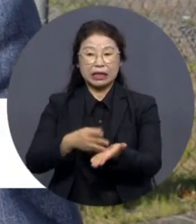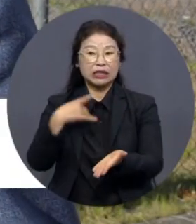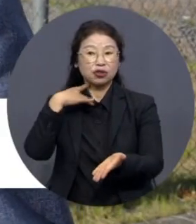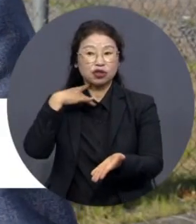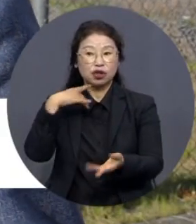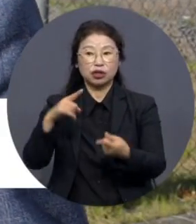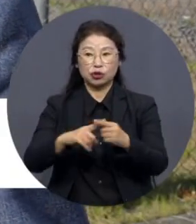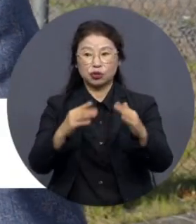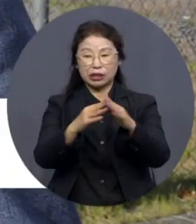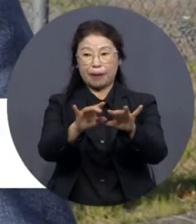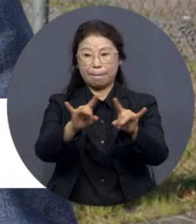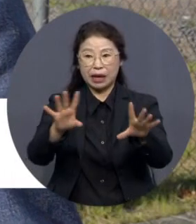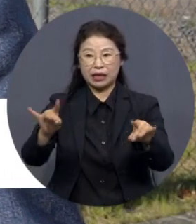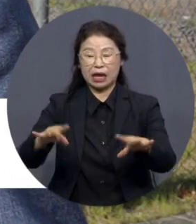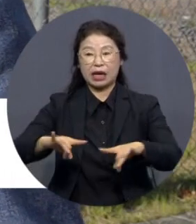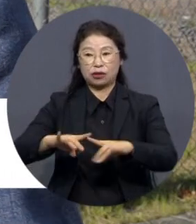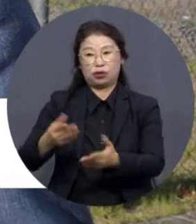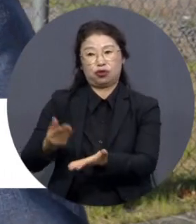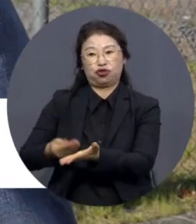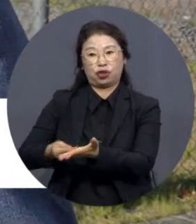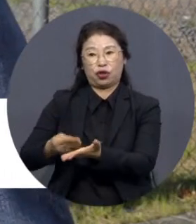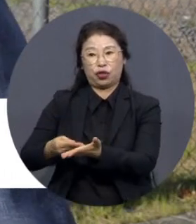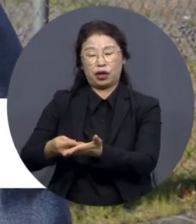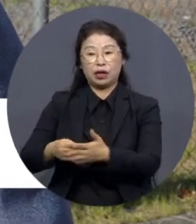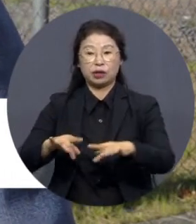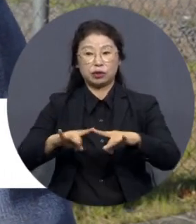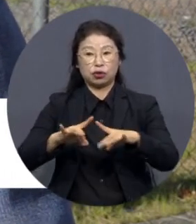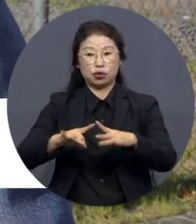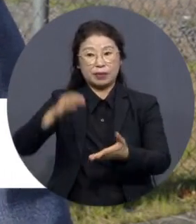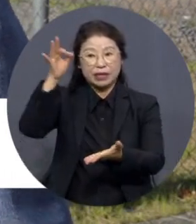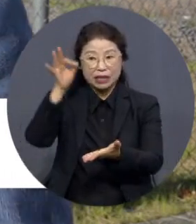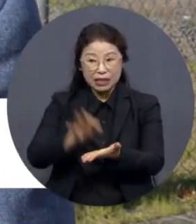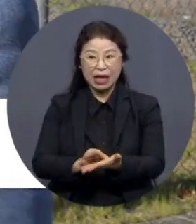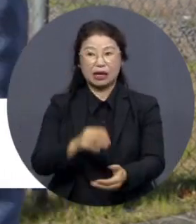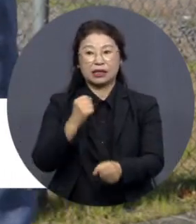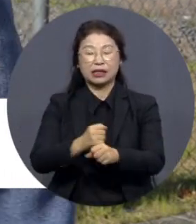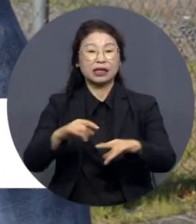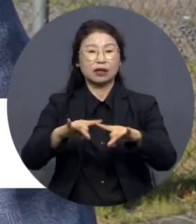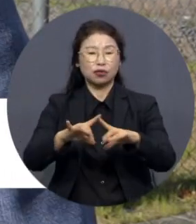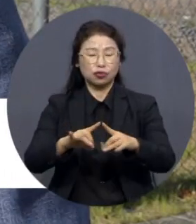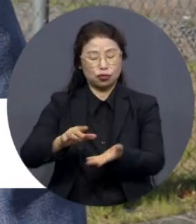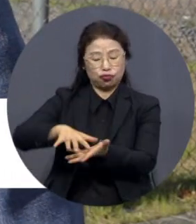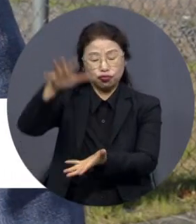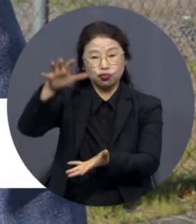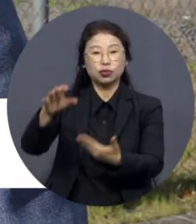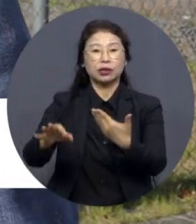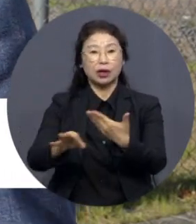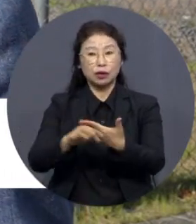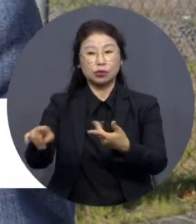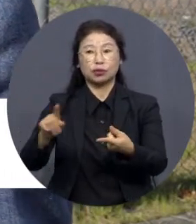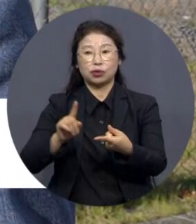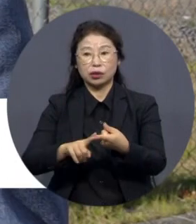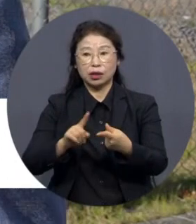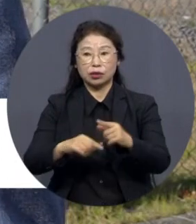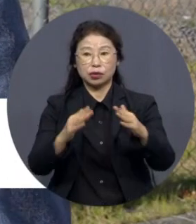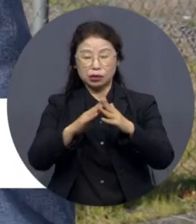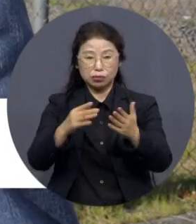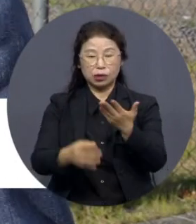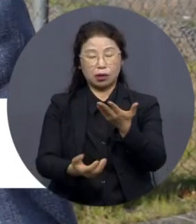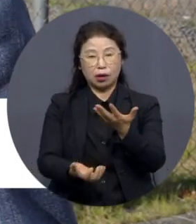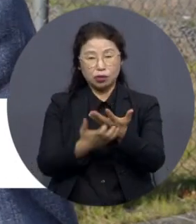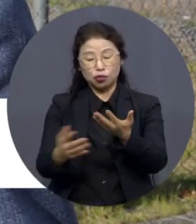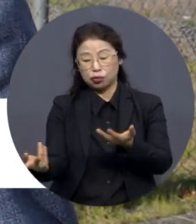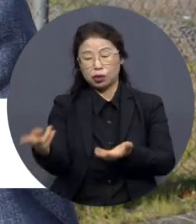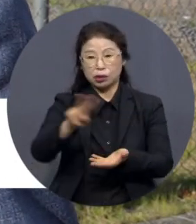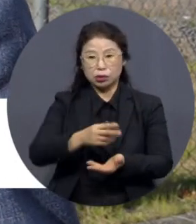like you would do at a battery when you have the cheap energy available or the sufficient energy available. Then you just actually